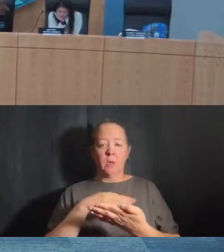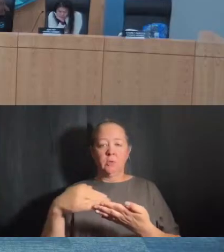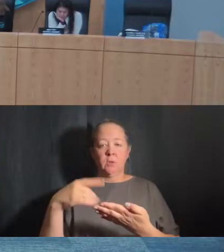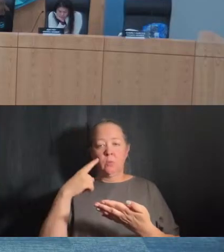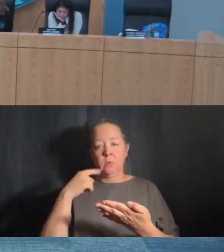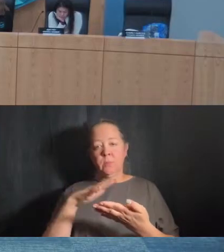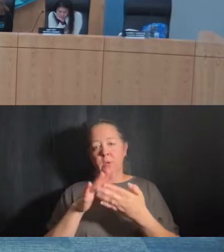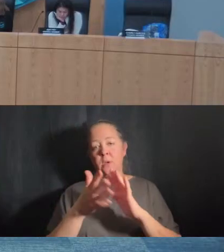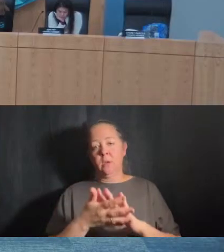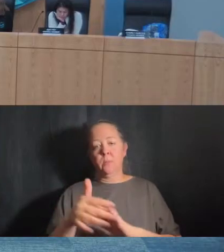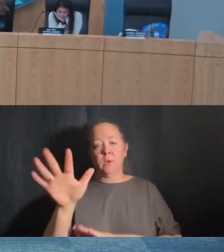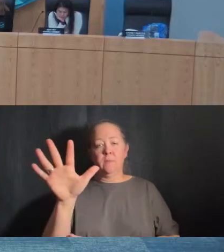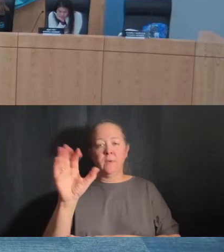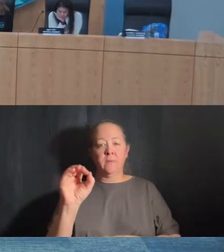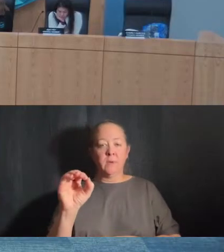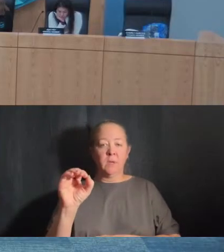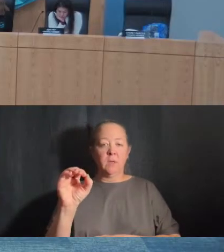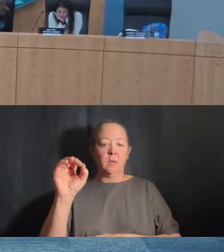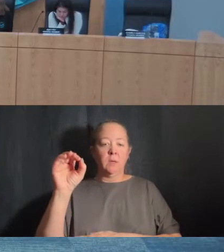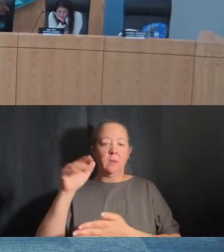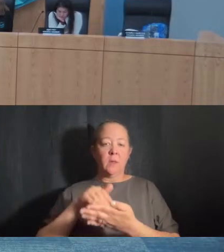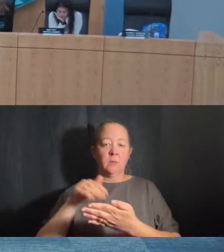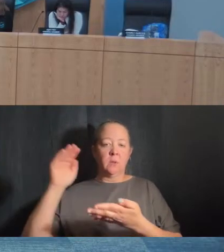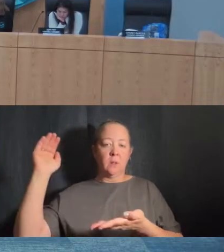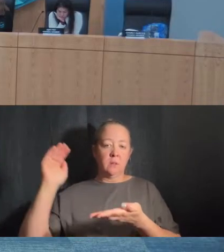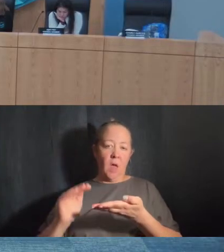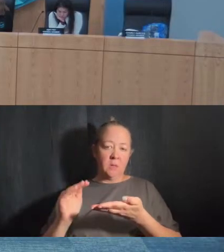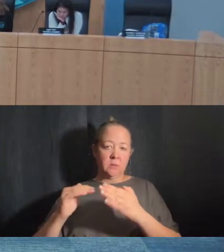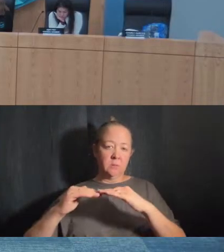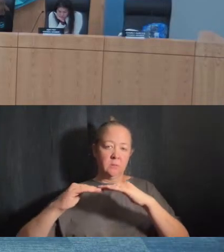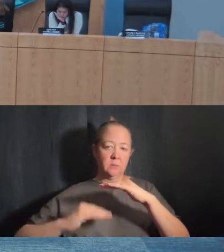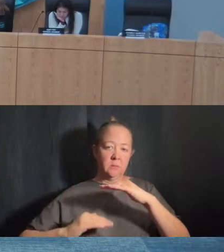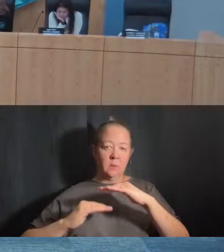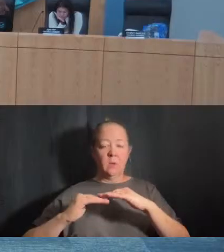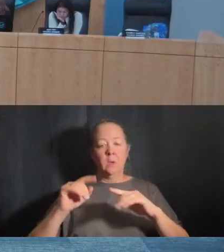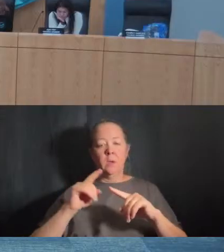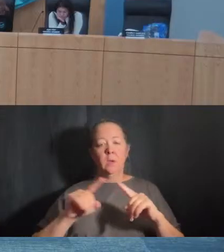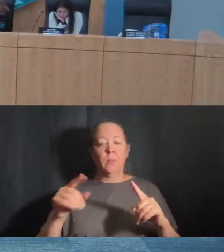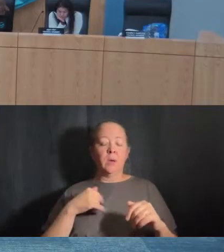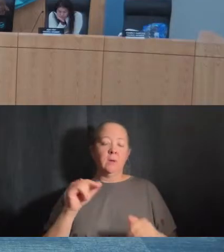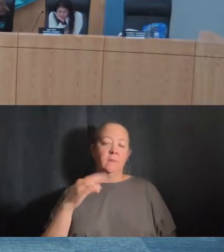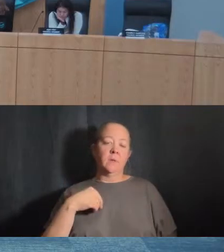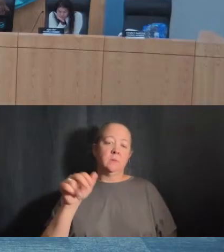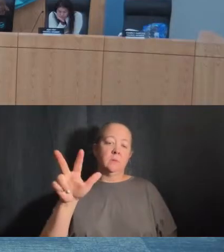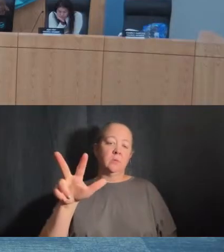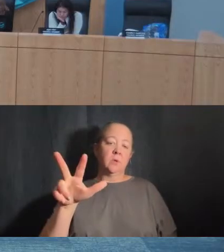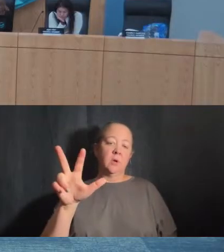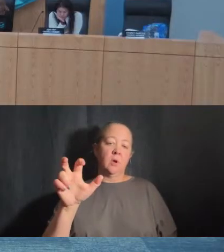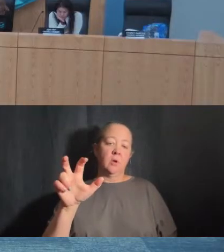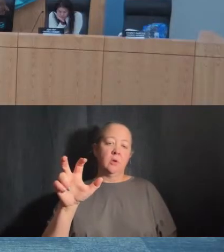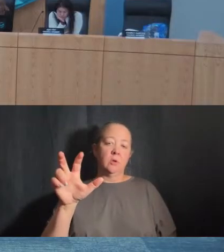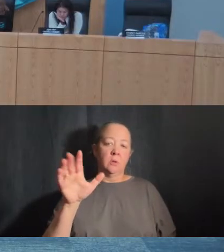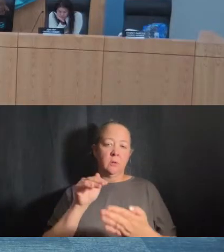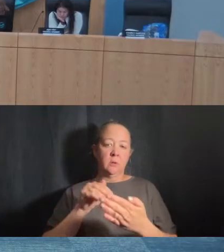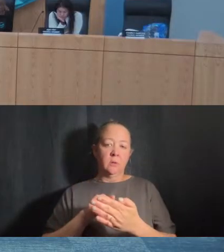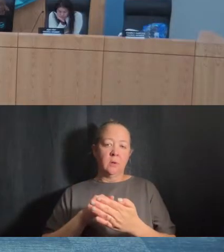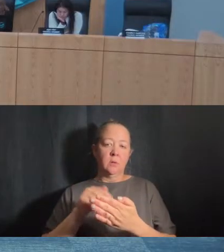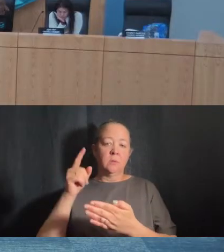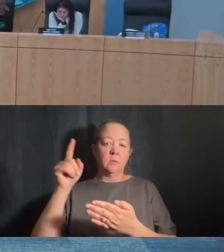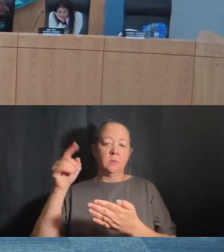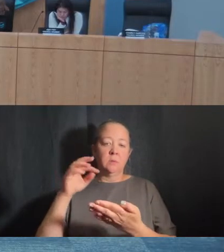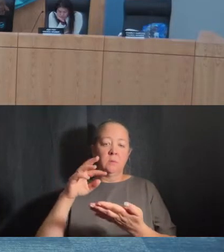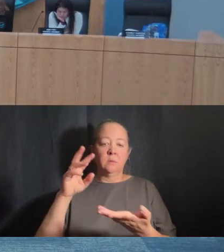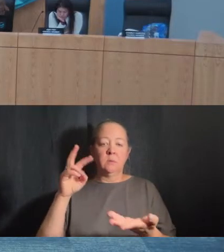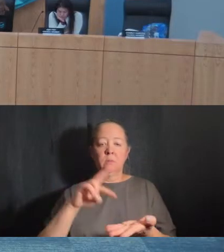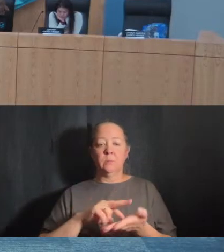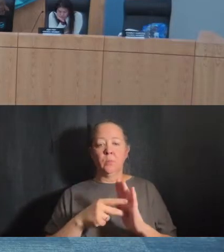that. But at least then the scale is there, right? If it's $300,000, we're not finding $300,000 in miscellany Right. savings,